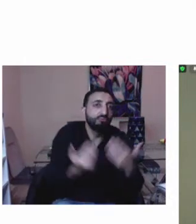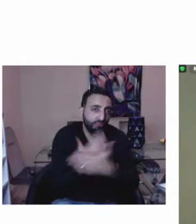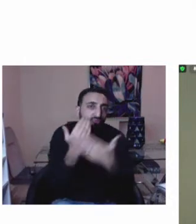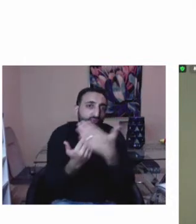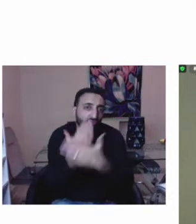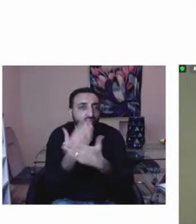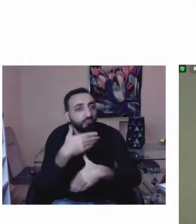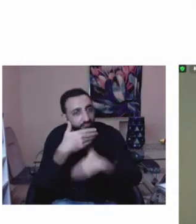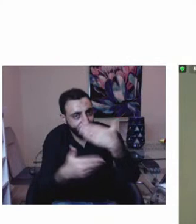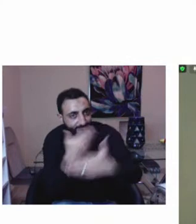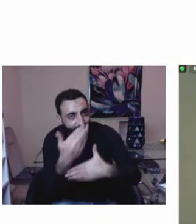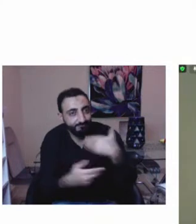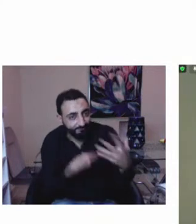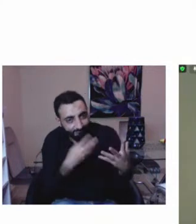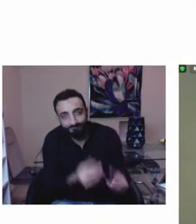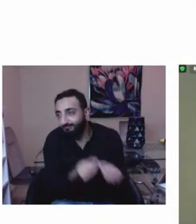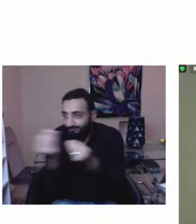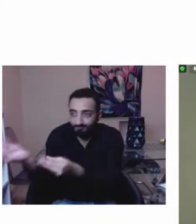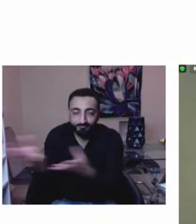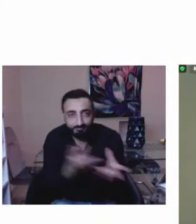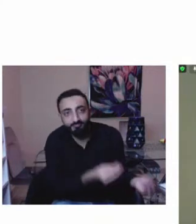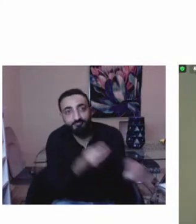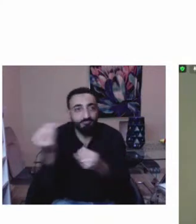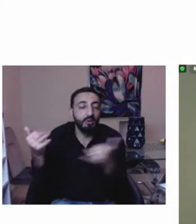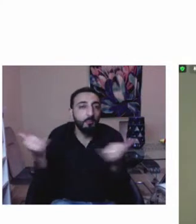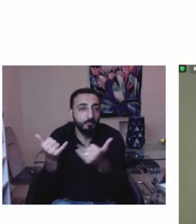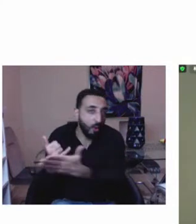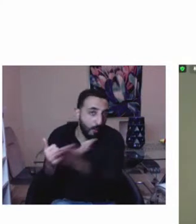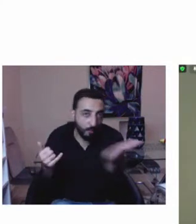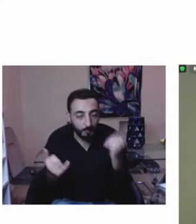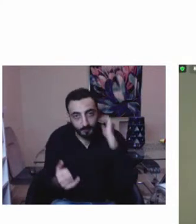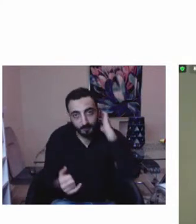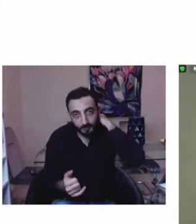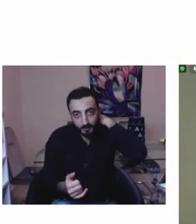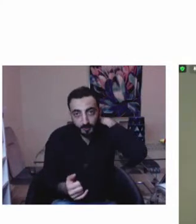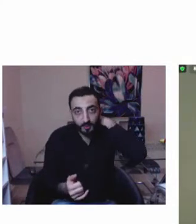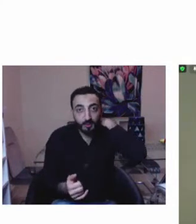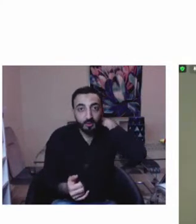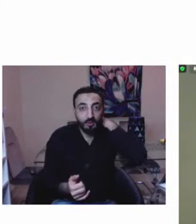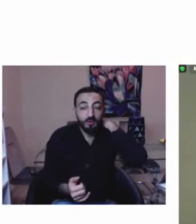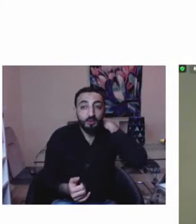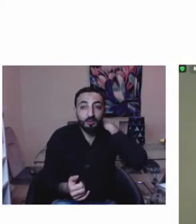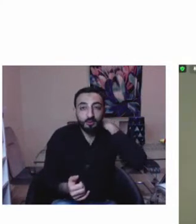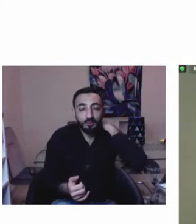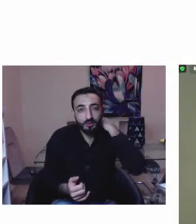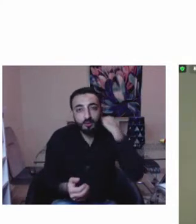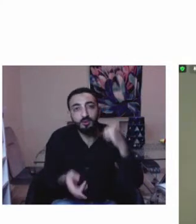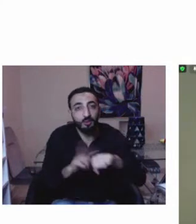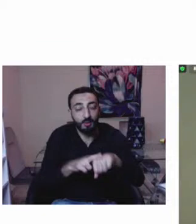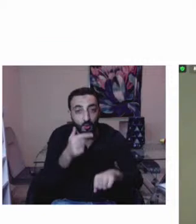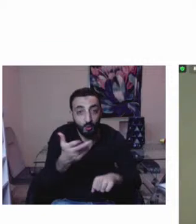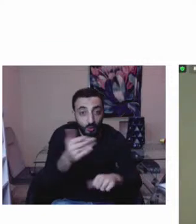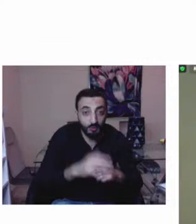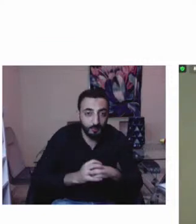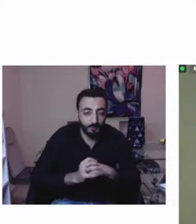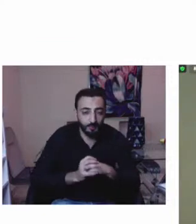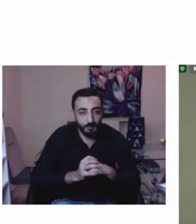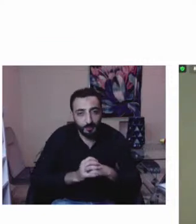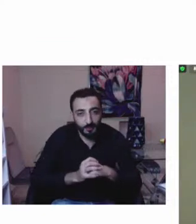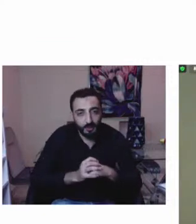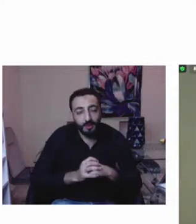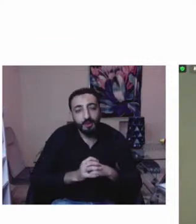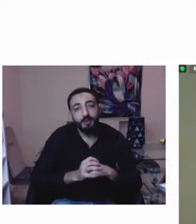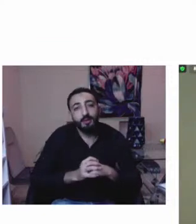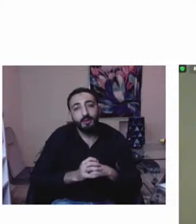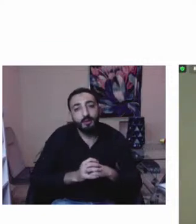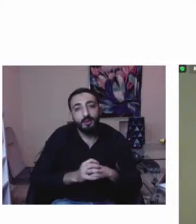funding, but we should probably try to find alternate source of financing. As a member of the